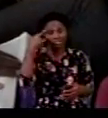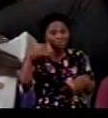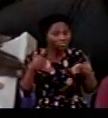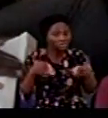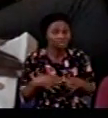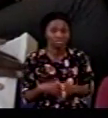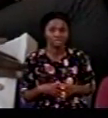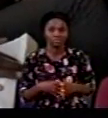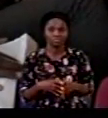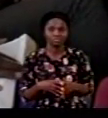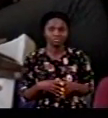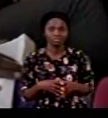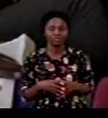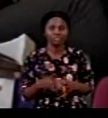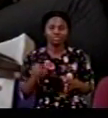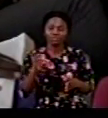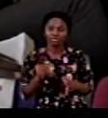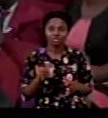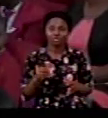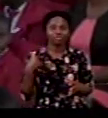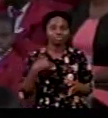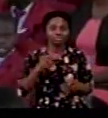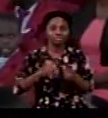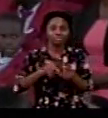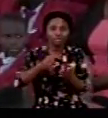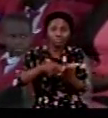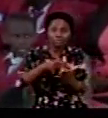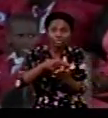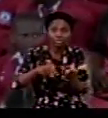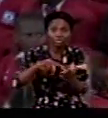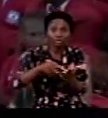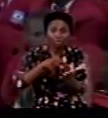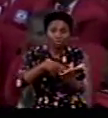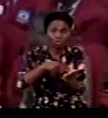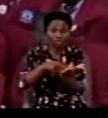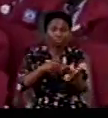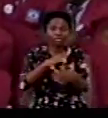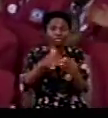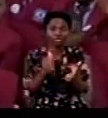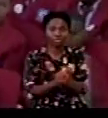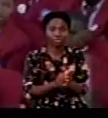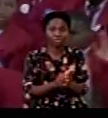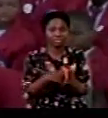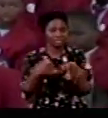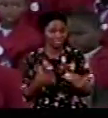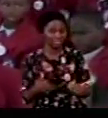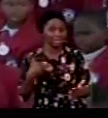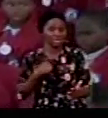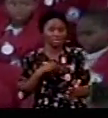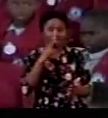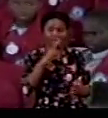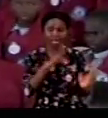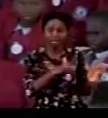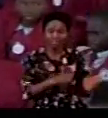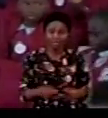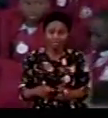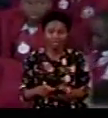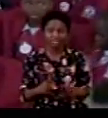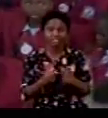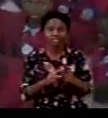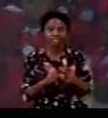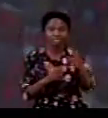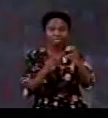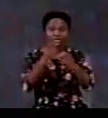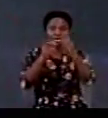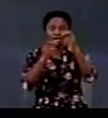I said, now we're ready to climb. Where are you? Look at number three here now. Number